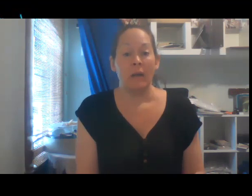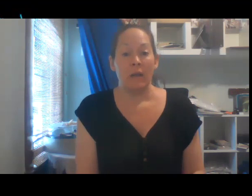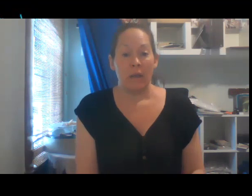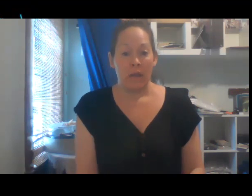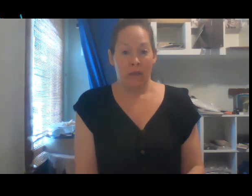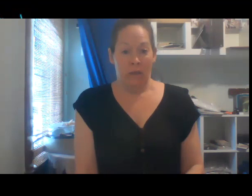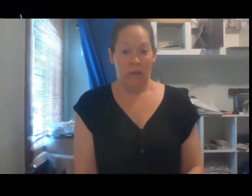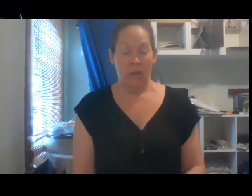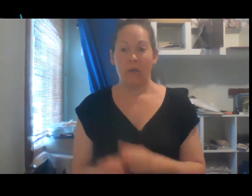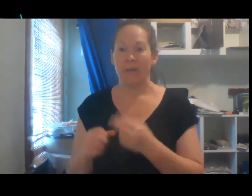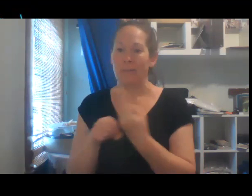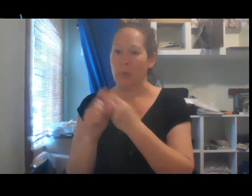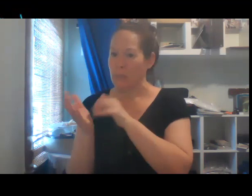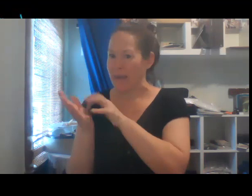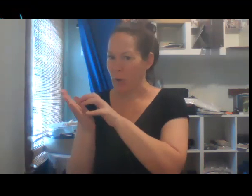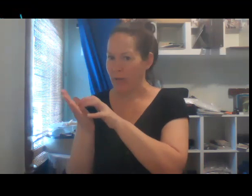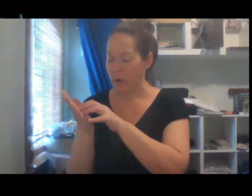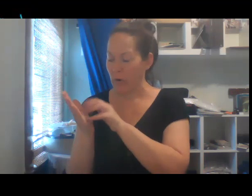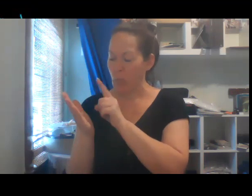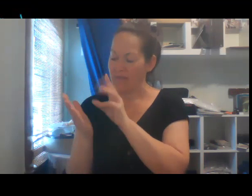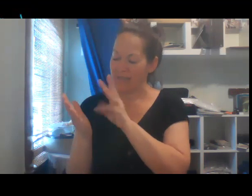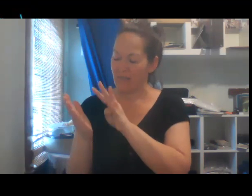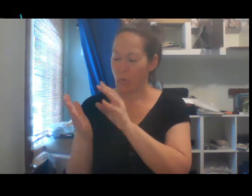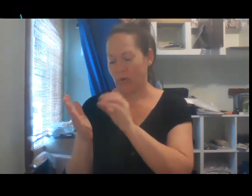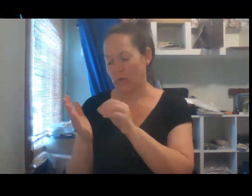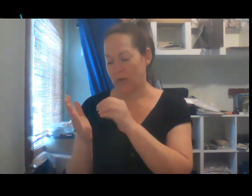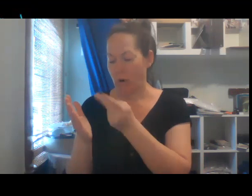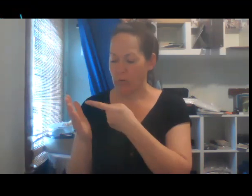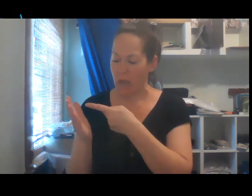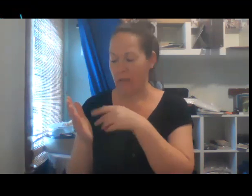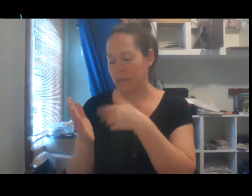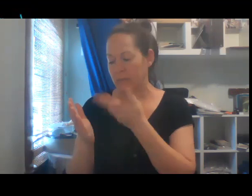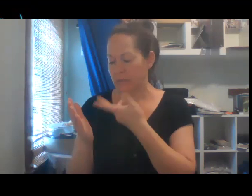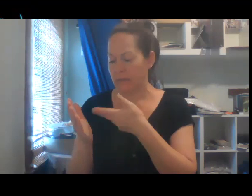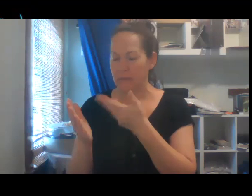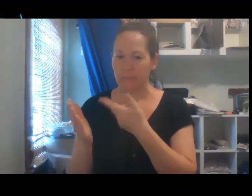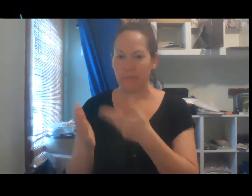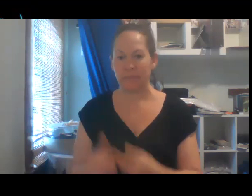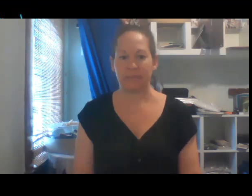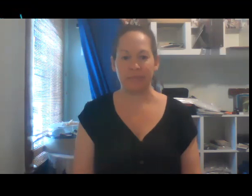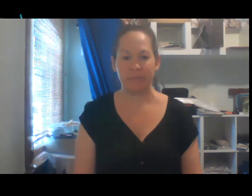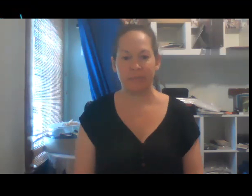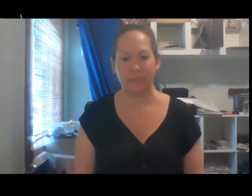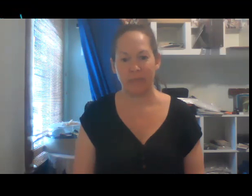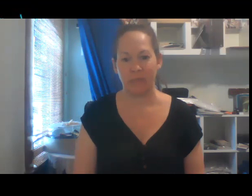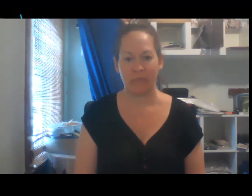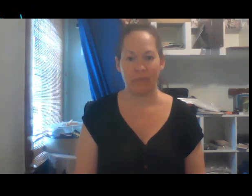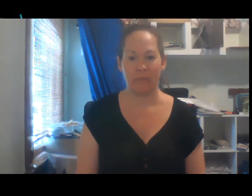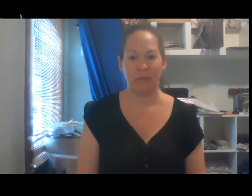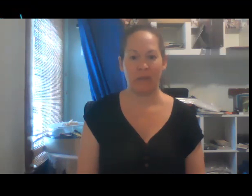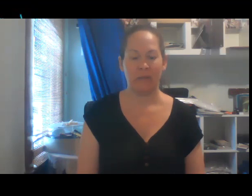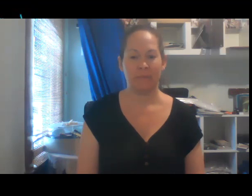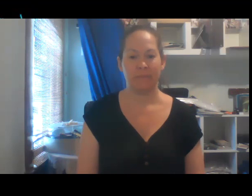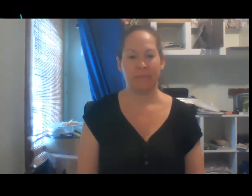And so on my calculator, 16400 times second ln gives me the E